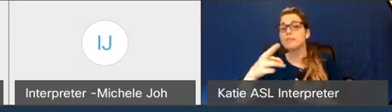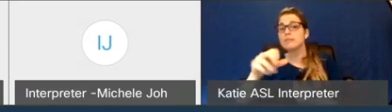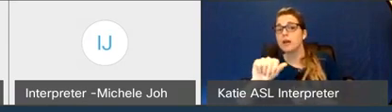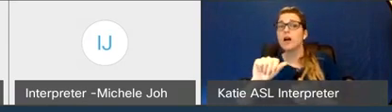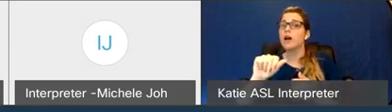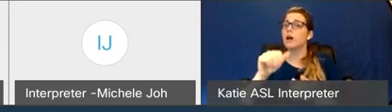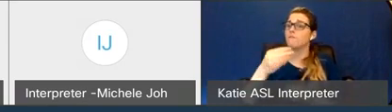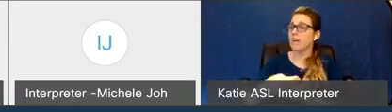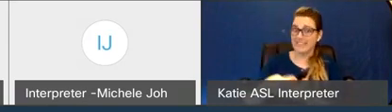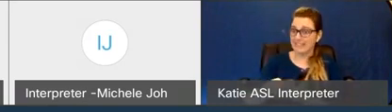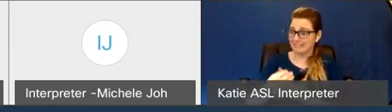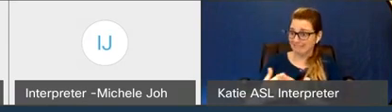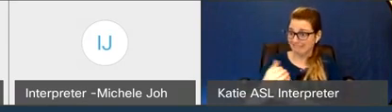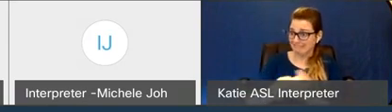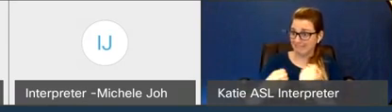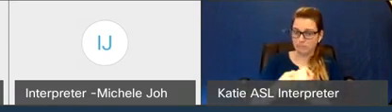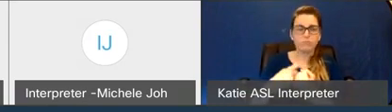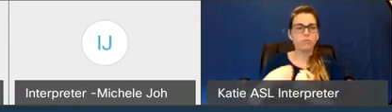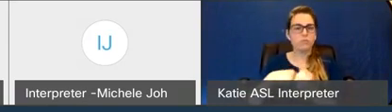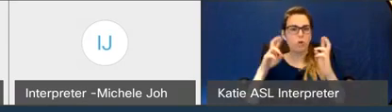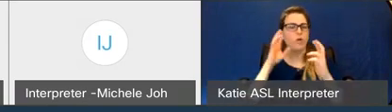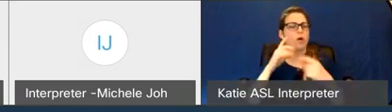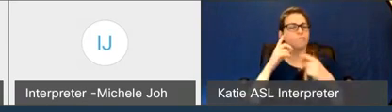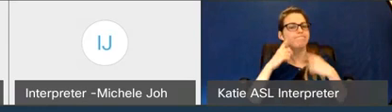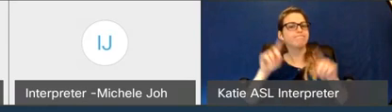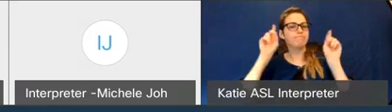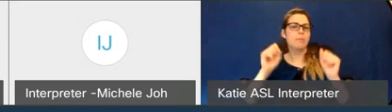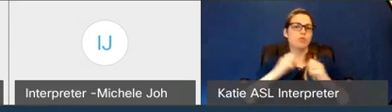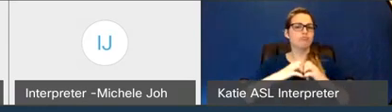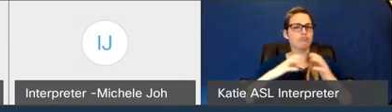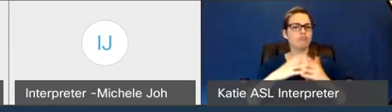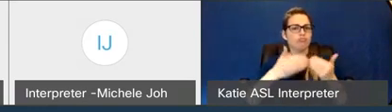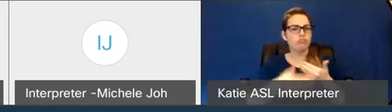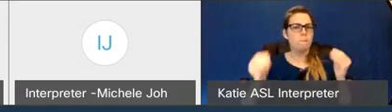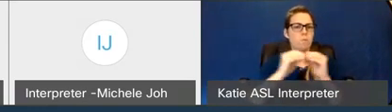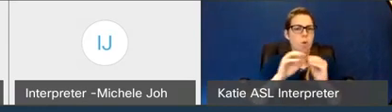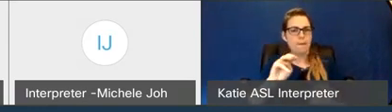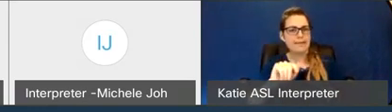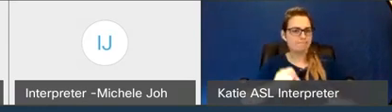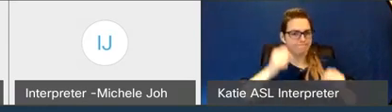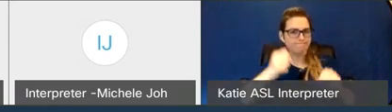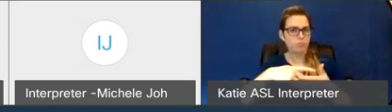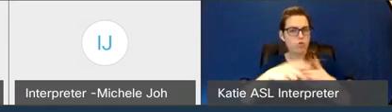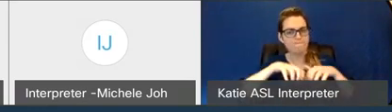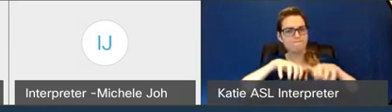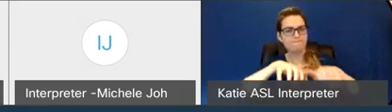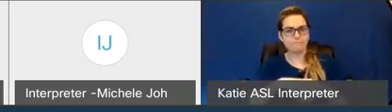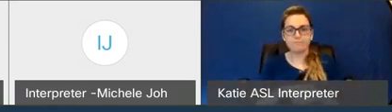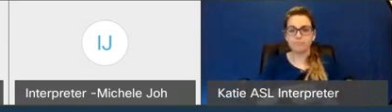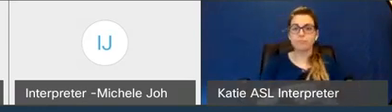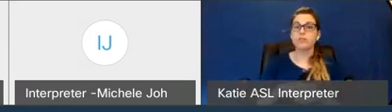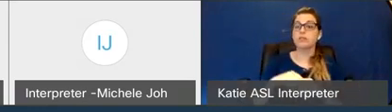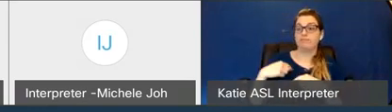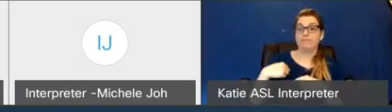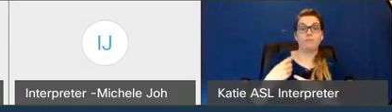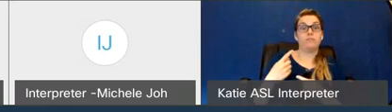helpful with effective implementation of MAT. SAMHSA released an evidence-based resource guide in 2019 titled